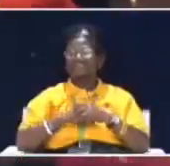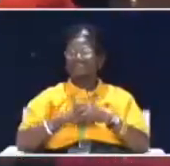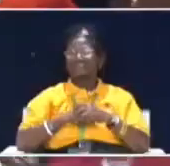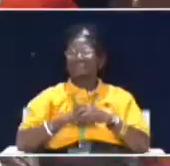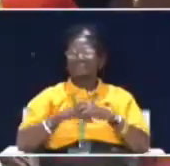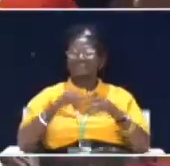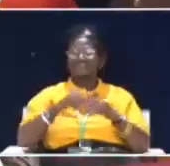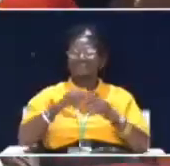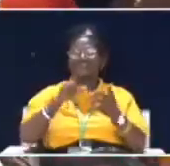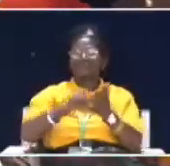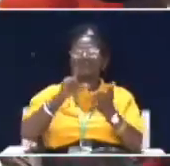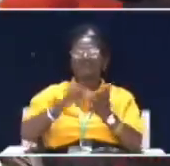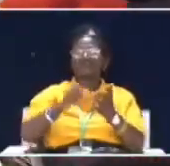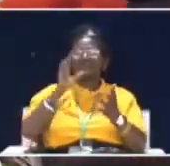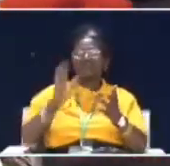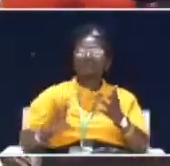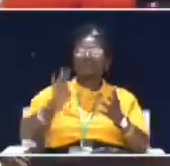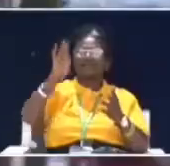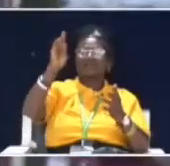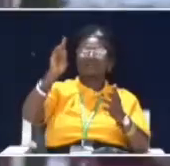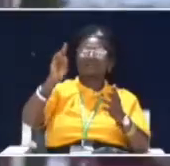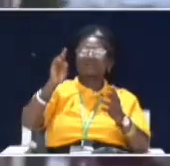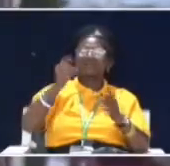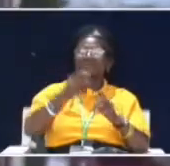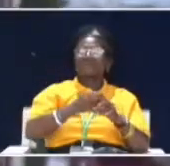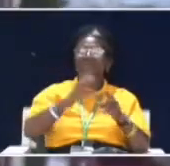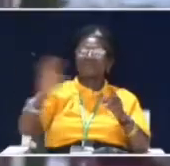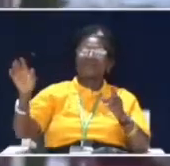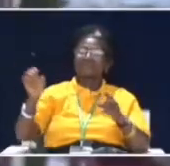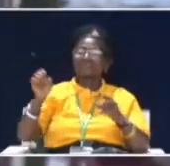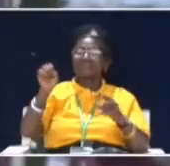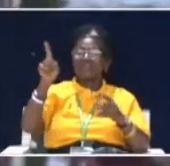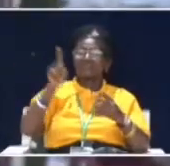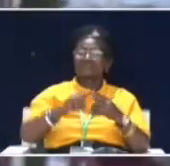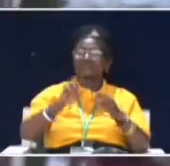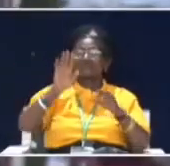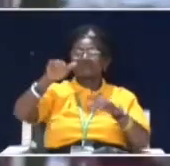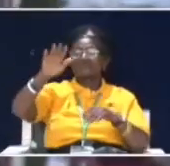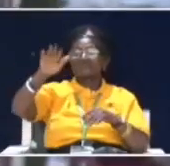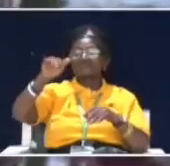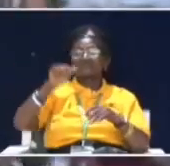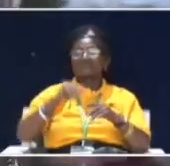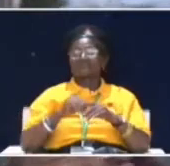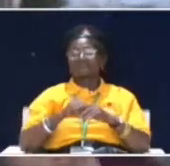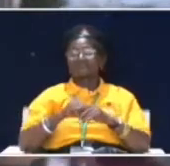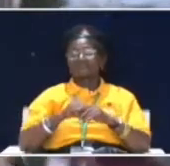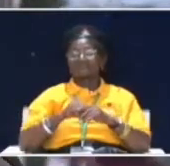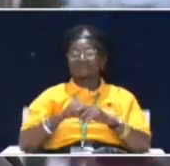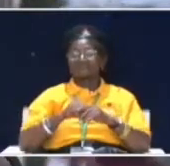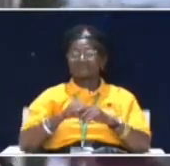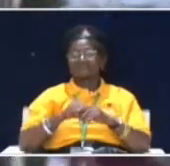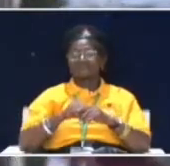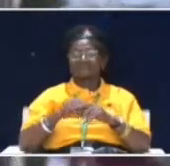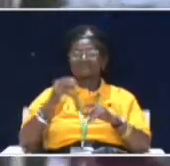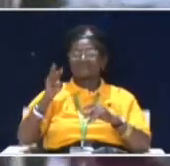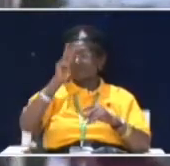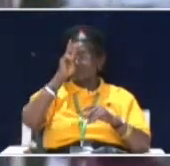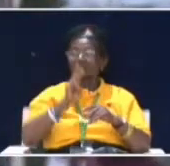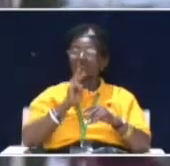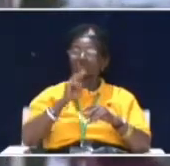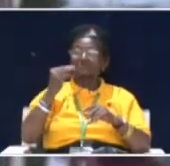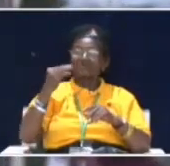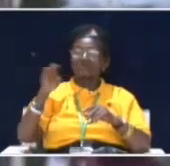In Luke chapter 7 from verse 11 to 15. Luke ori keje ese kokanla di kedogun. The widow